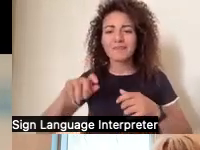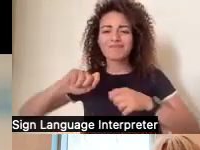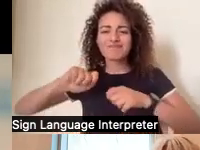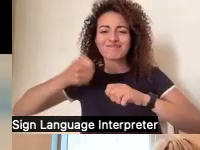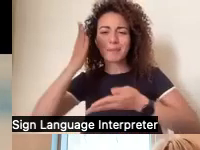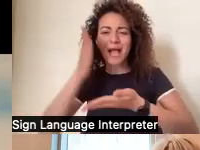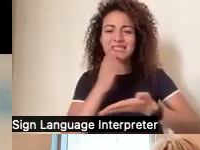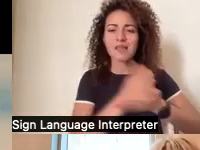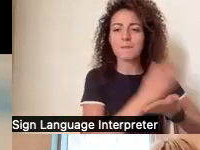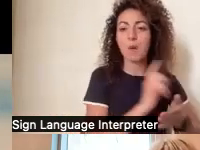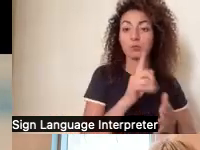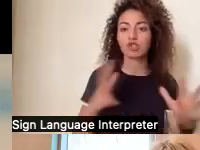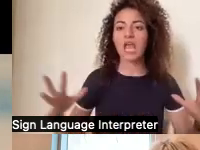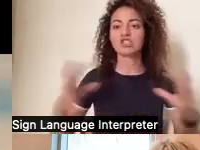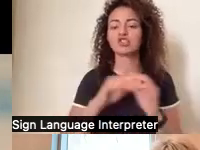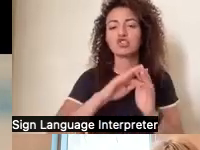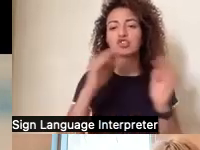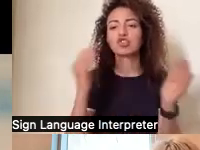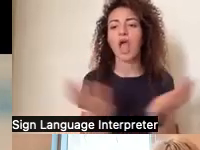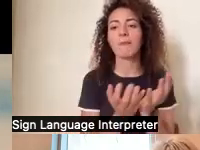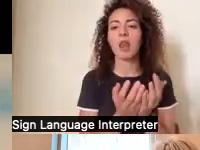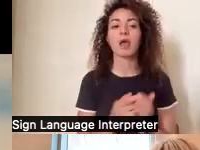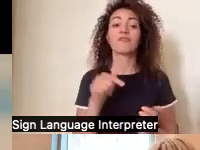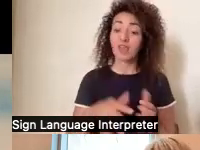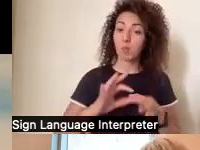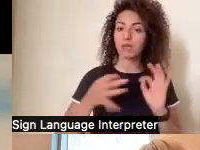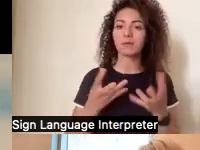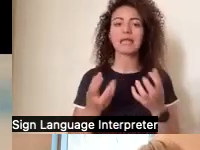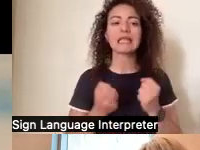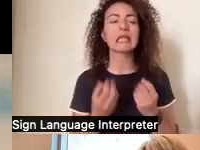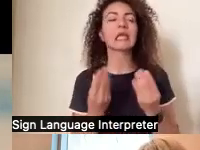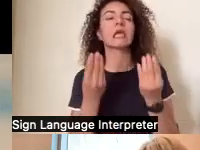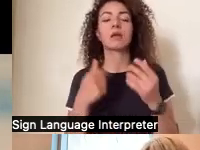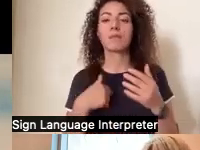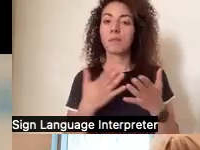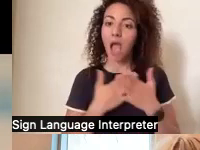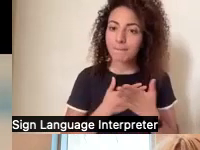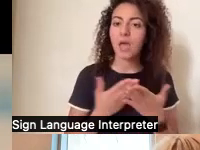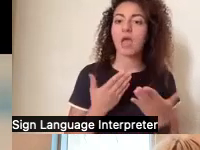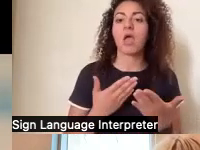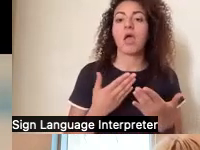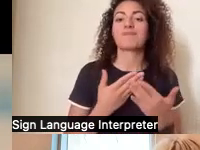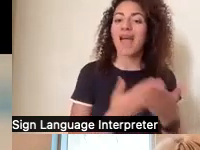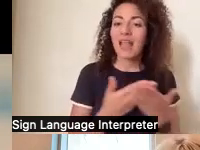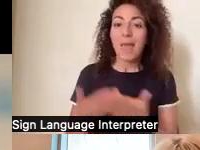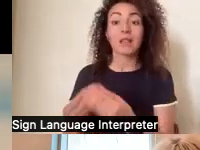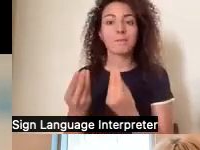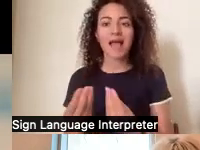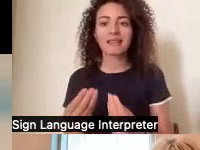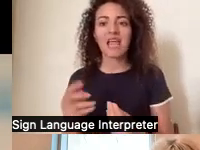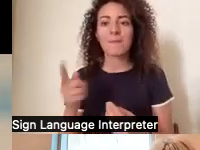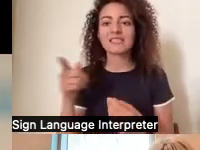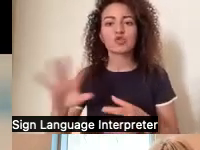their best, of course, to provide services can actually end up quarreling amongst themselves rather than working with